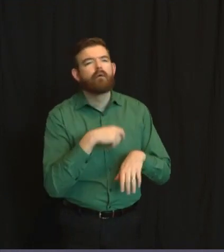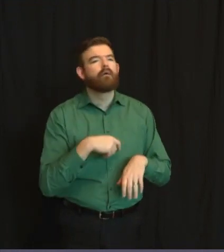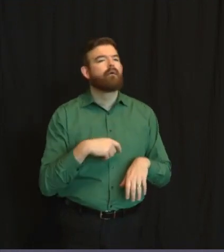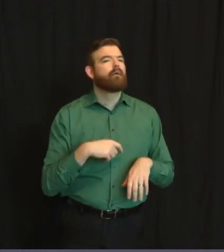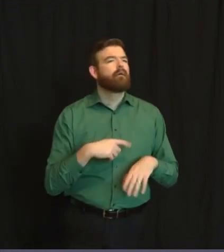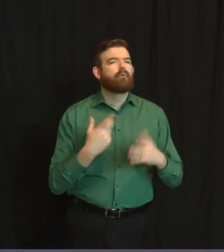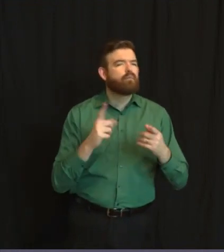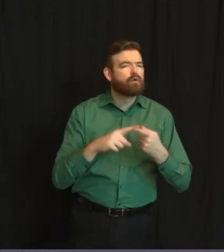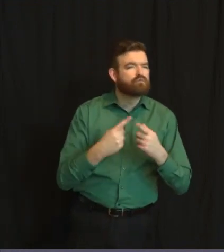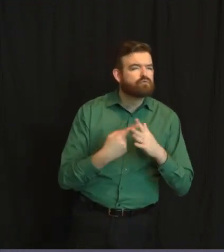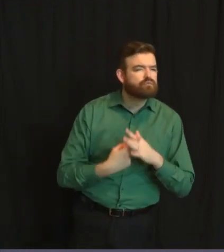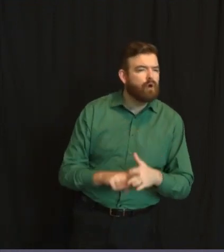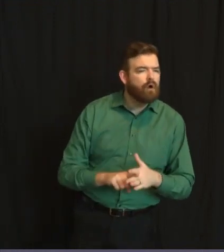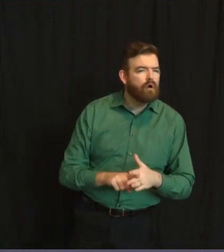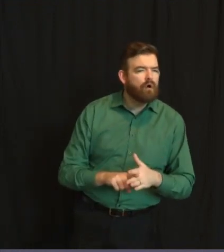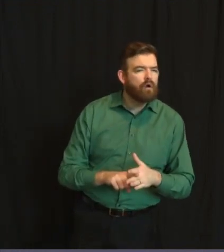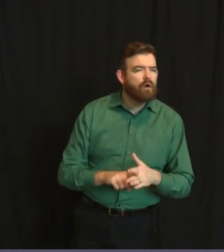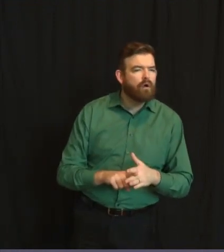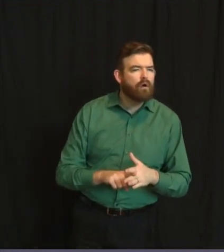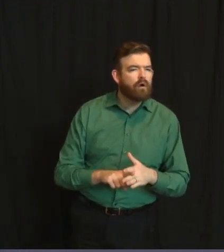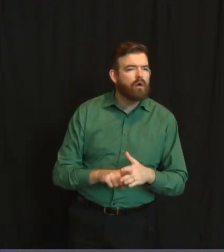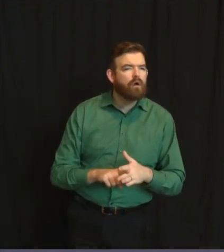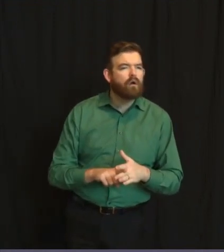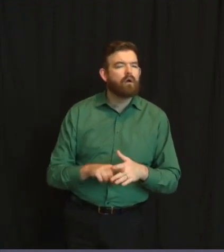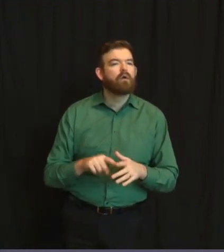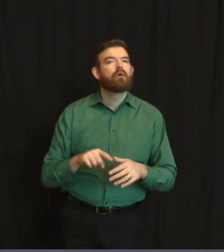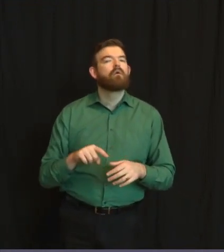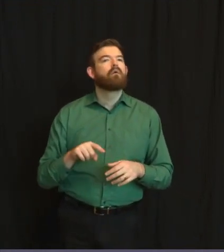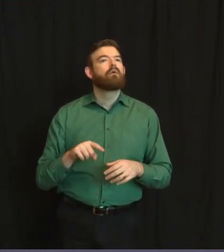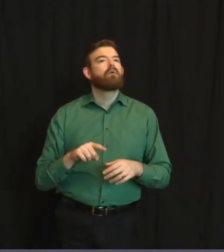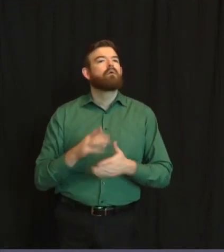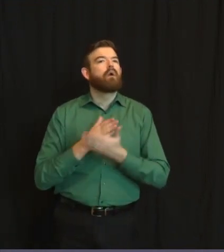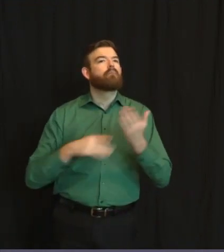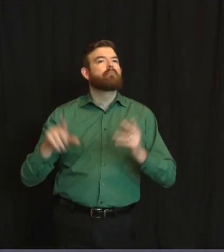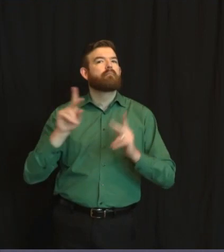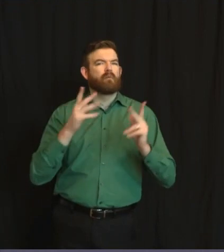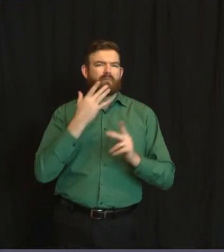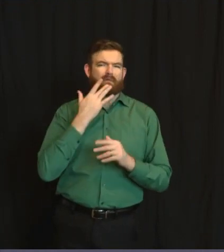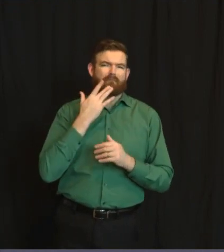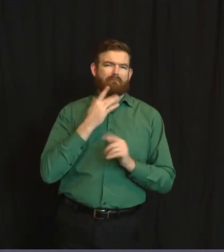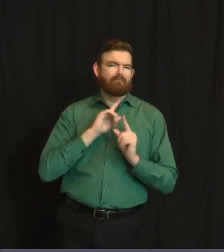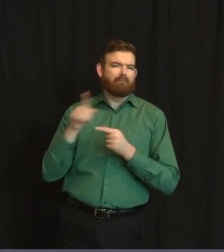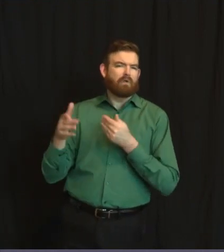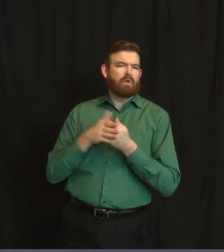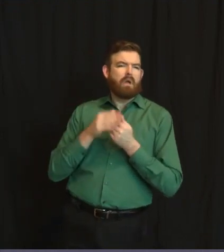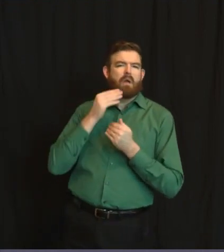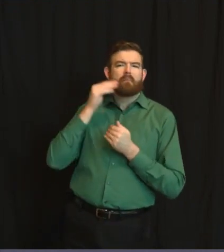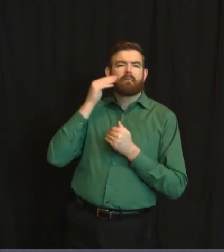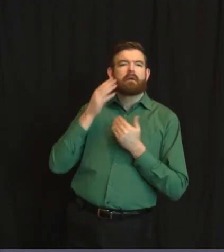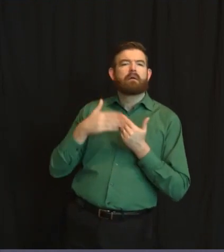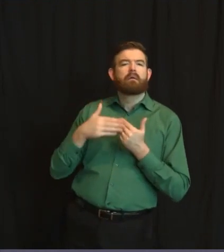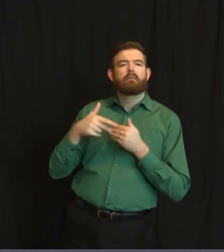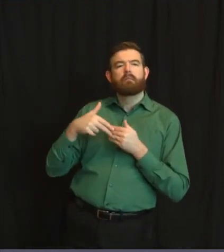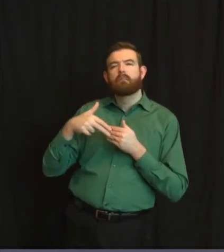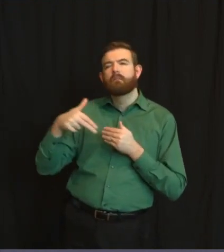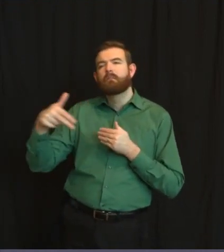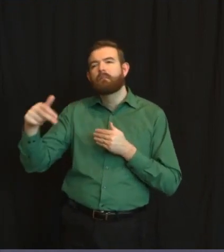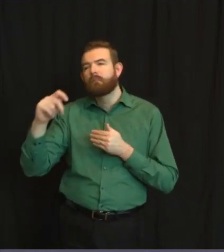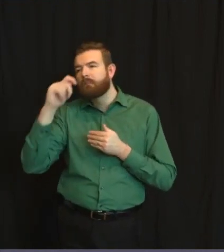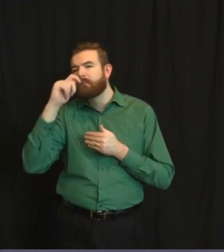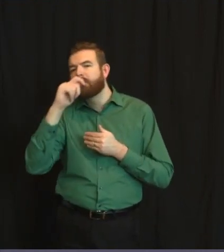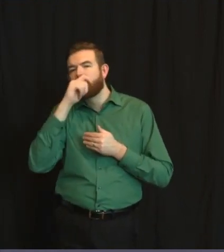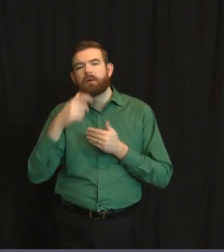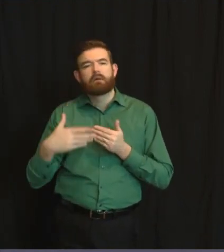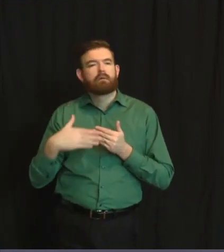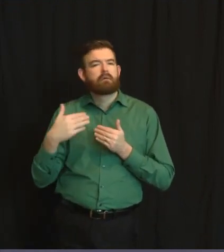lot of people in urban areas want to be able to have a walk-up place to go. And I did see a NJ.com article